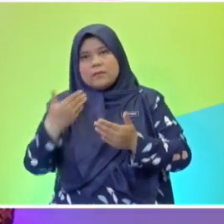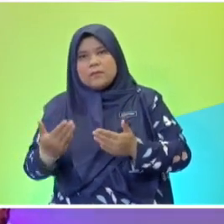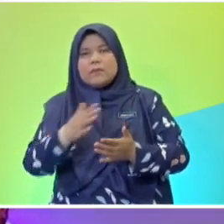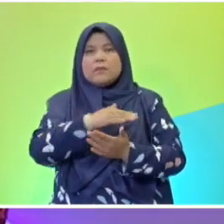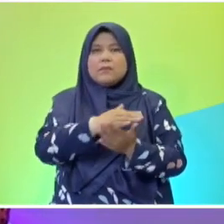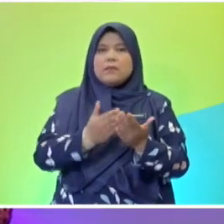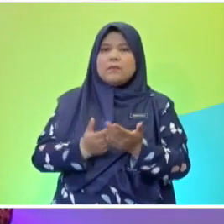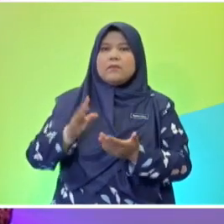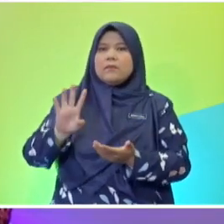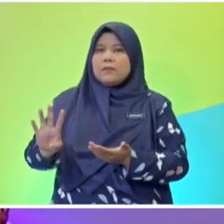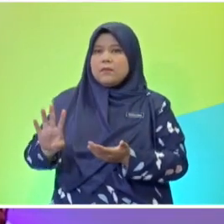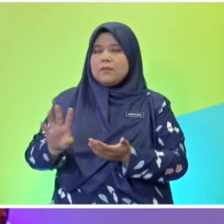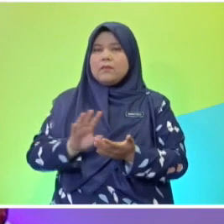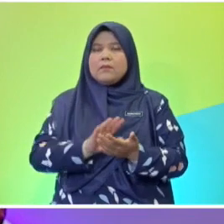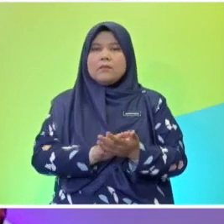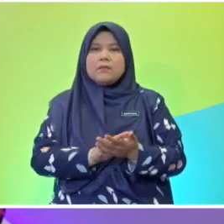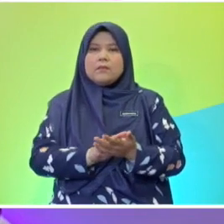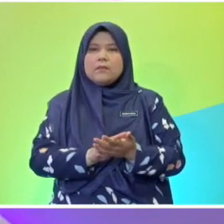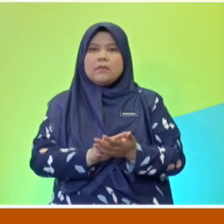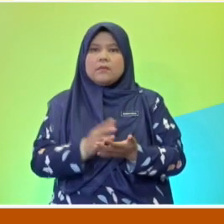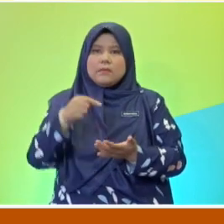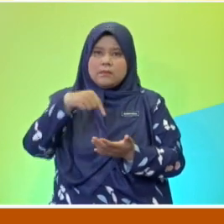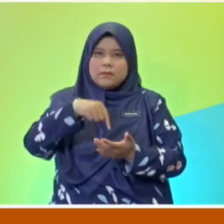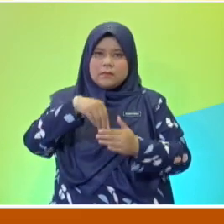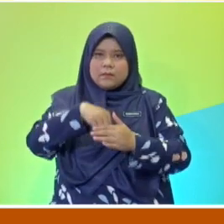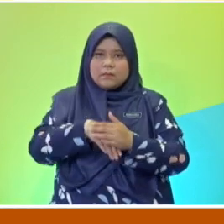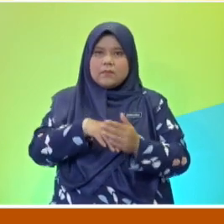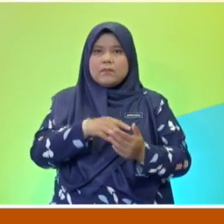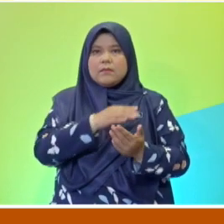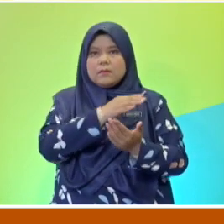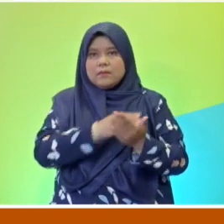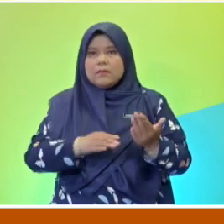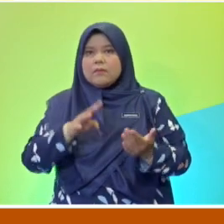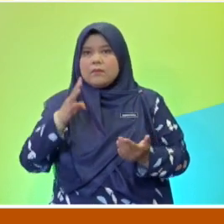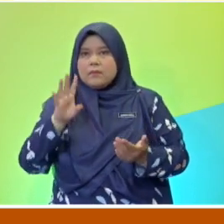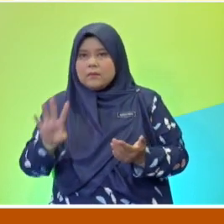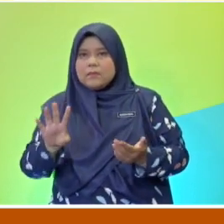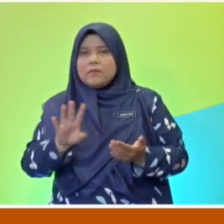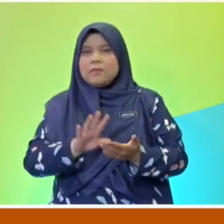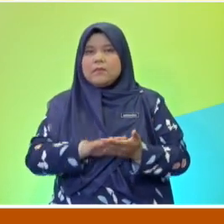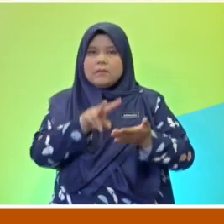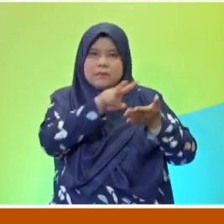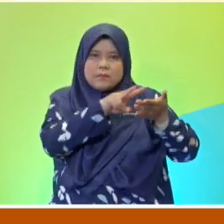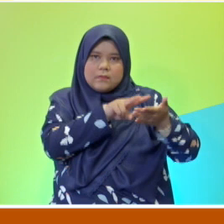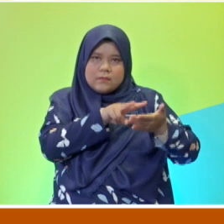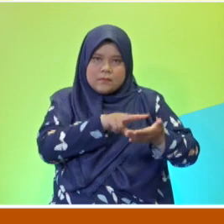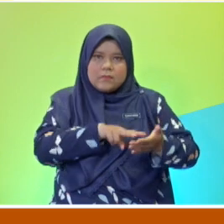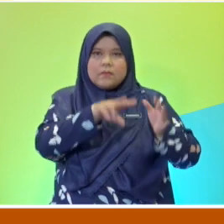4. Okay, in part 4, the students are going to read an extended